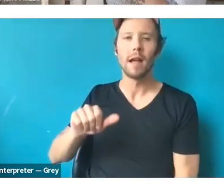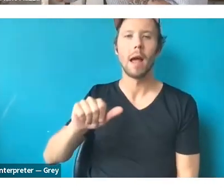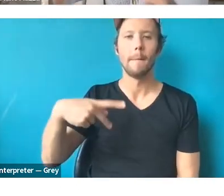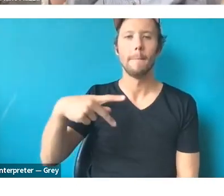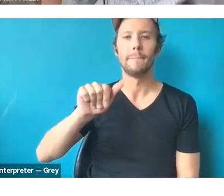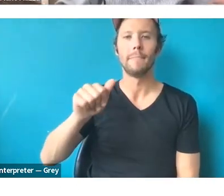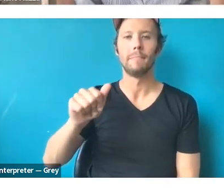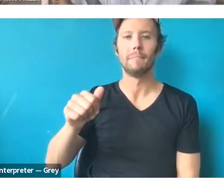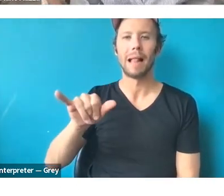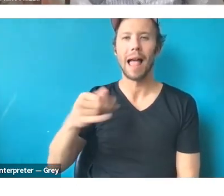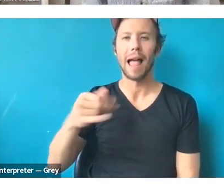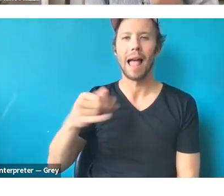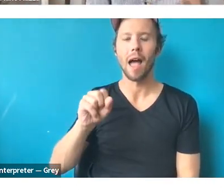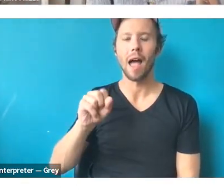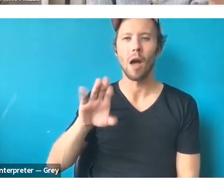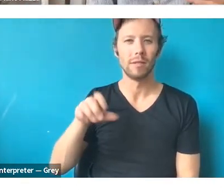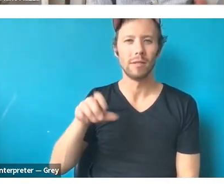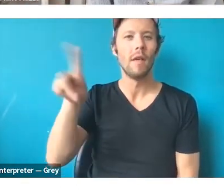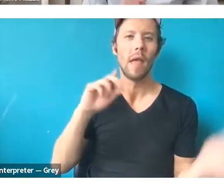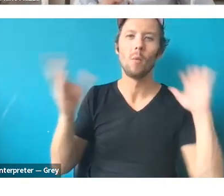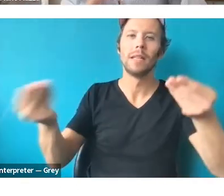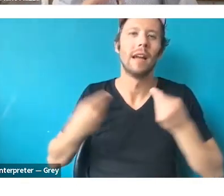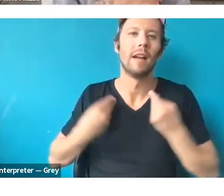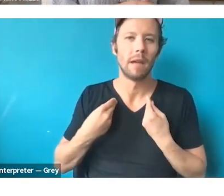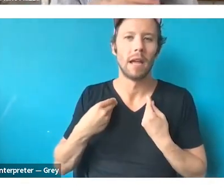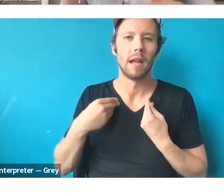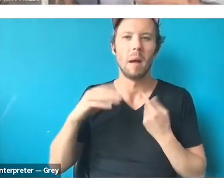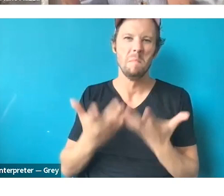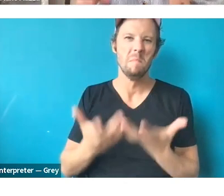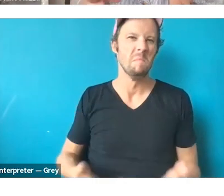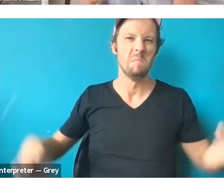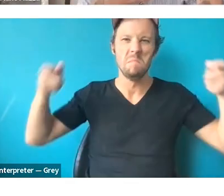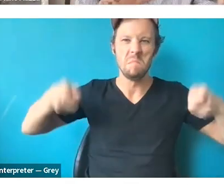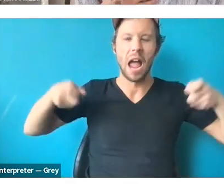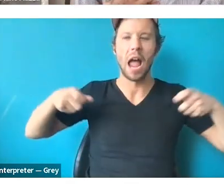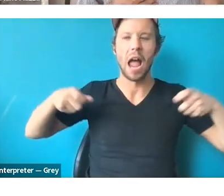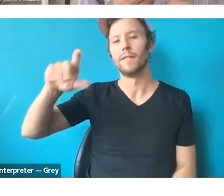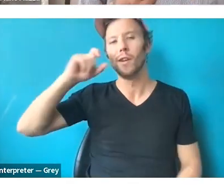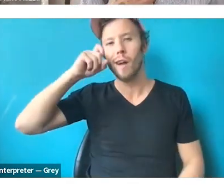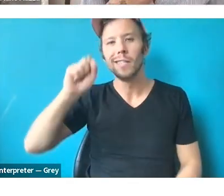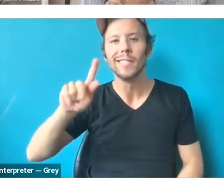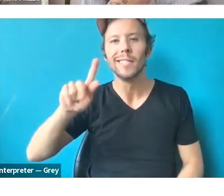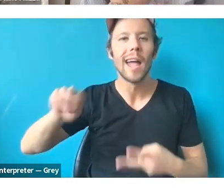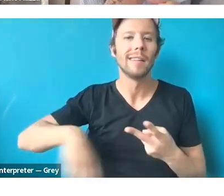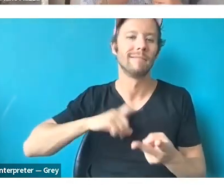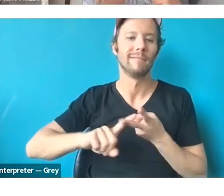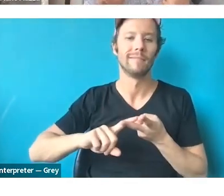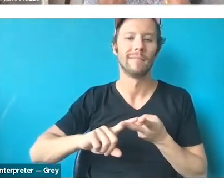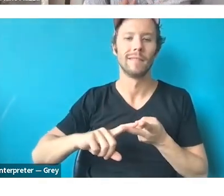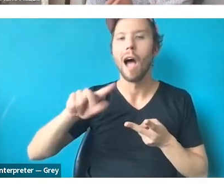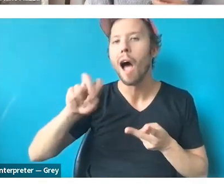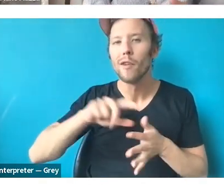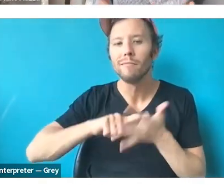They would give me bags of their onion skins and their avocado pits and peels. And, I worked at the White Hotel taking their buckets.